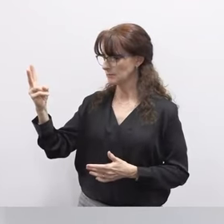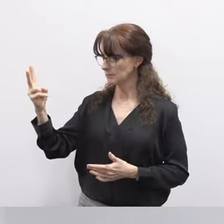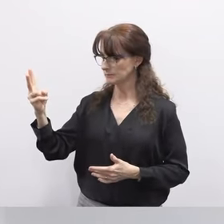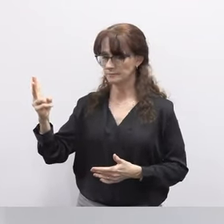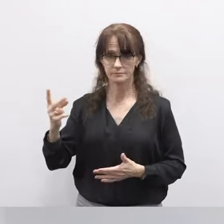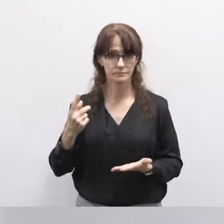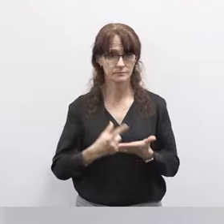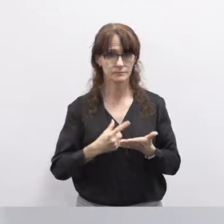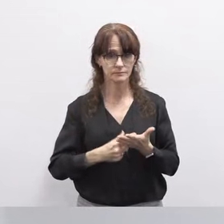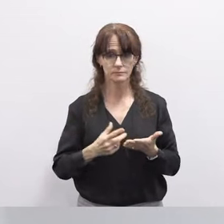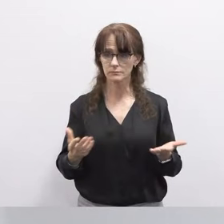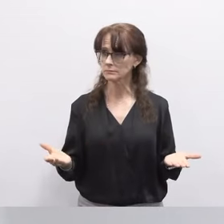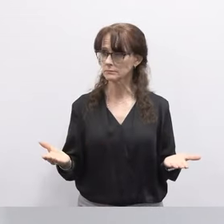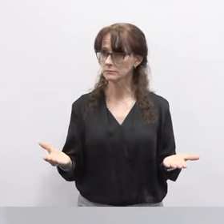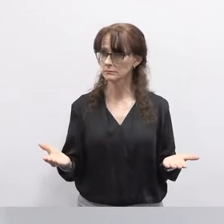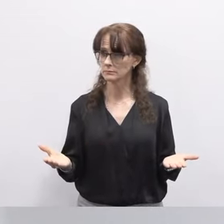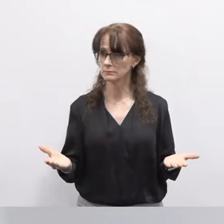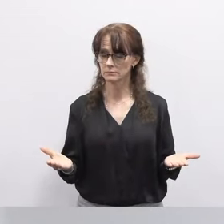Any discussion?